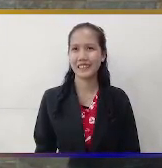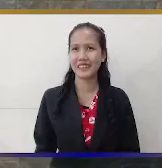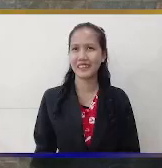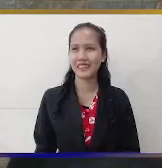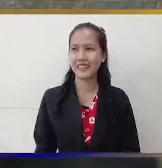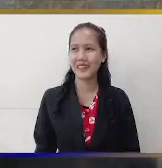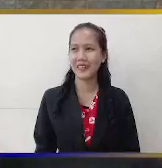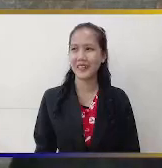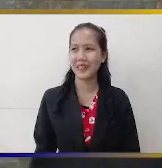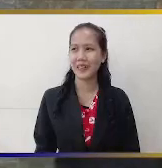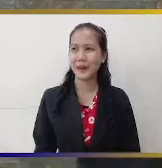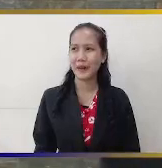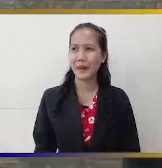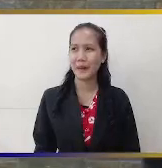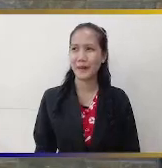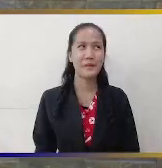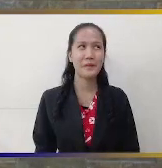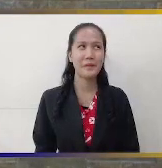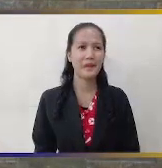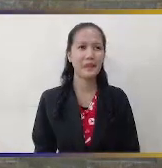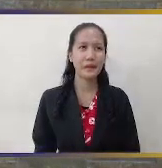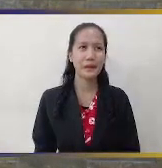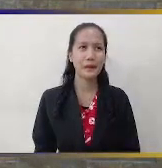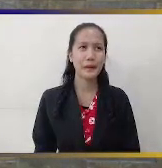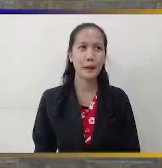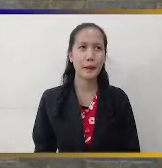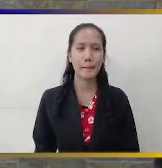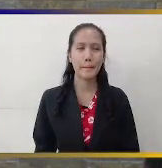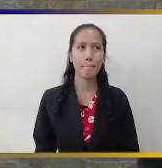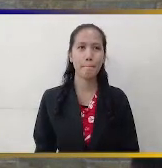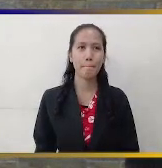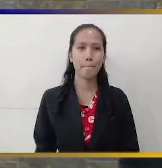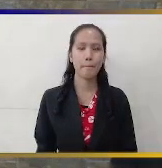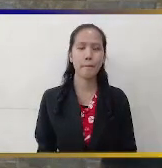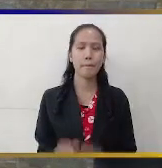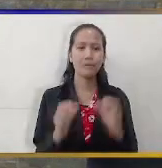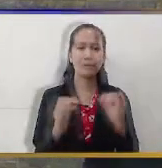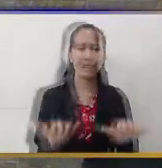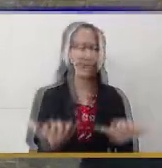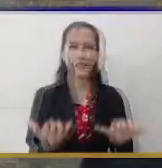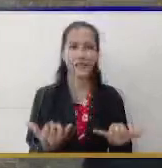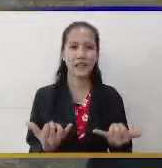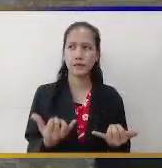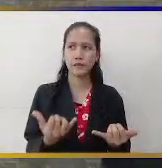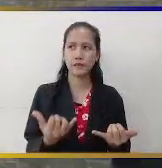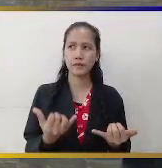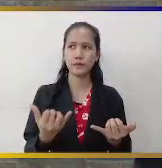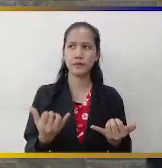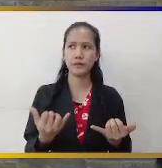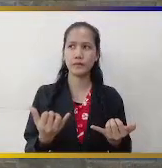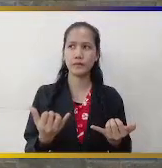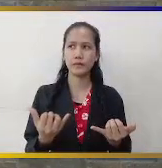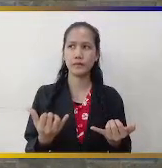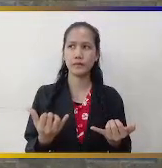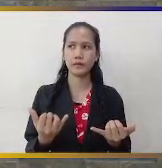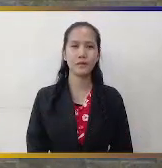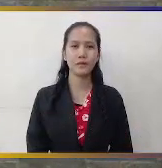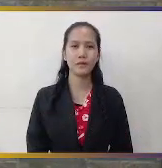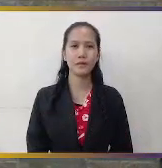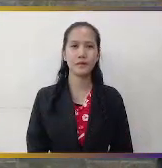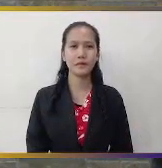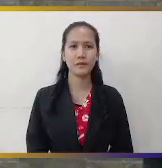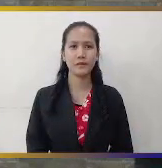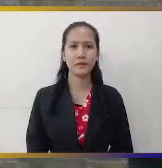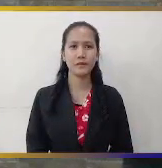that's another Filipino joke, amen. Now look, I'm saying you don't. Now listen. I'm